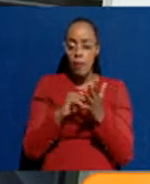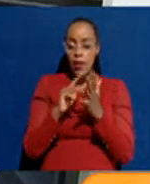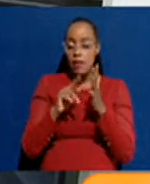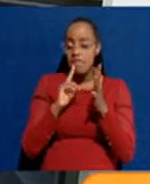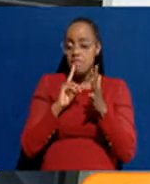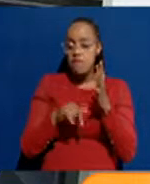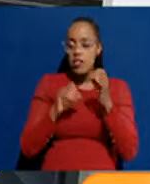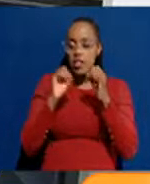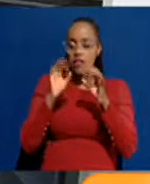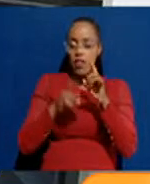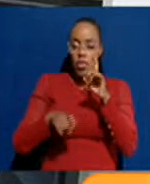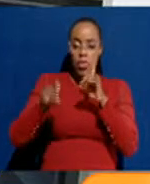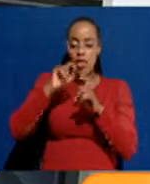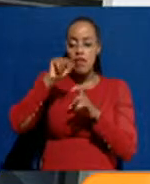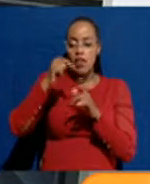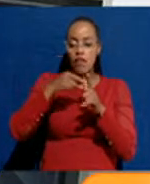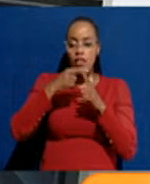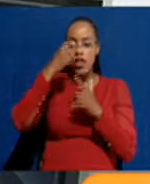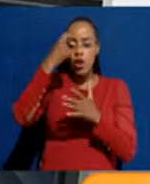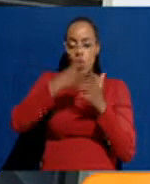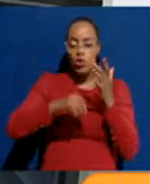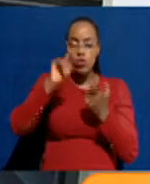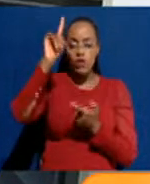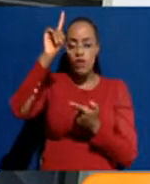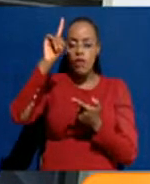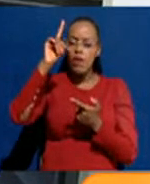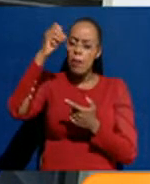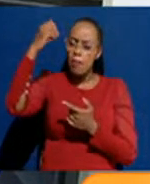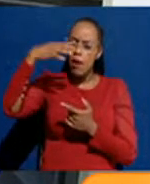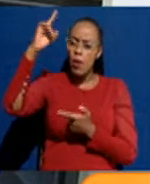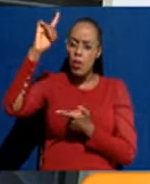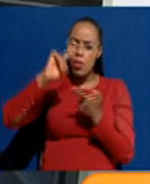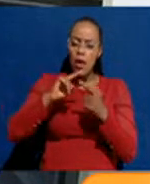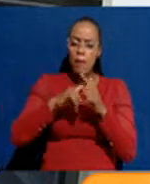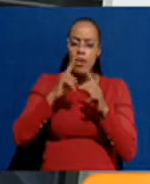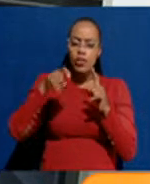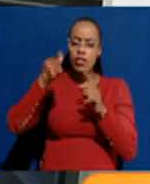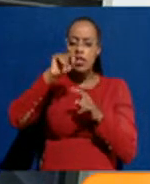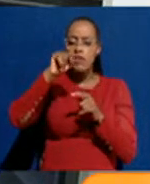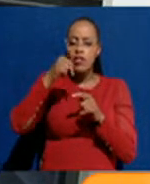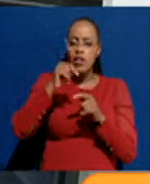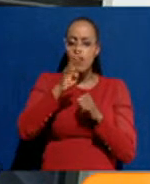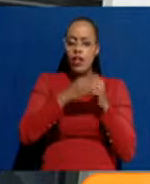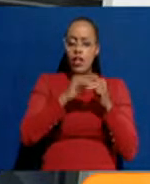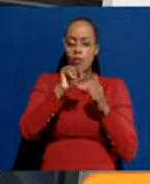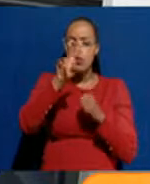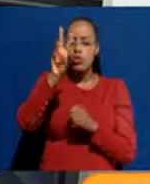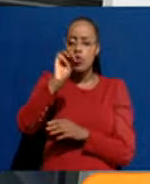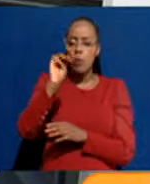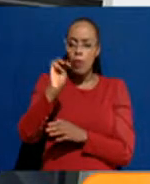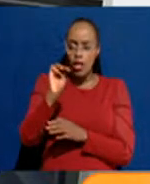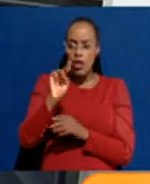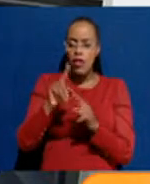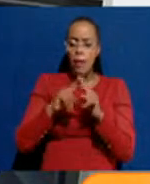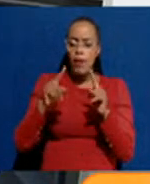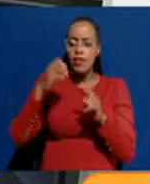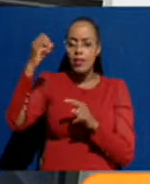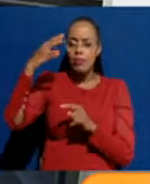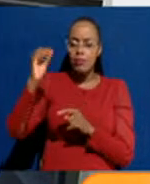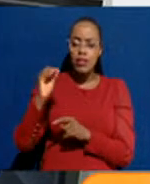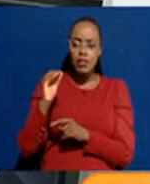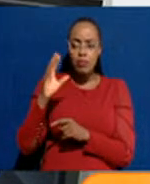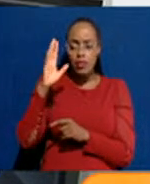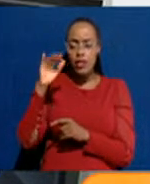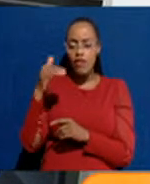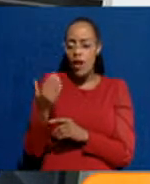that if we increase the demand, the cost of power is going to come down. But you have increased demand to 9.2 million shillings and power has become more expensive.